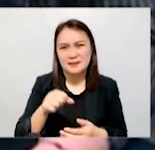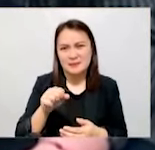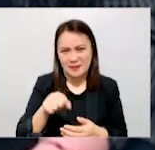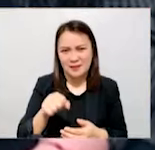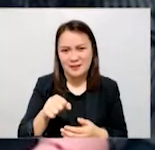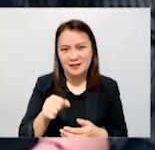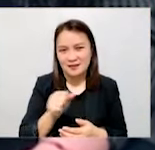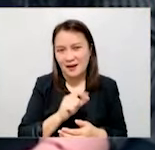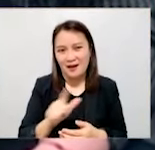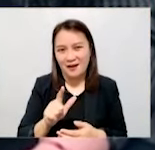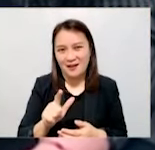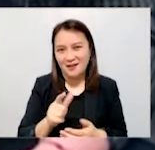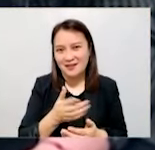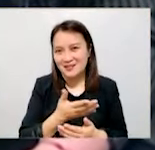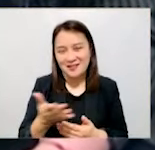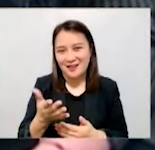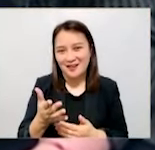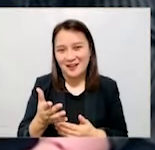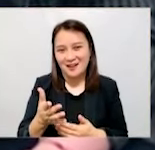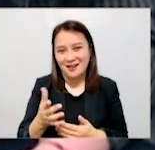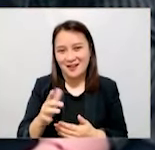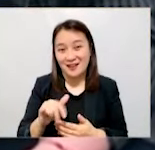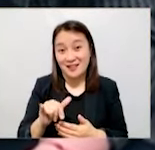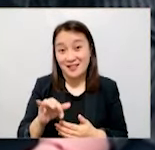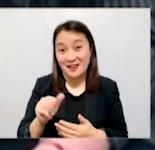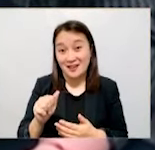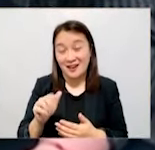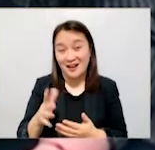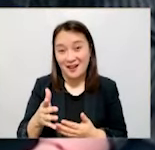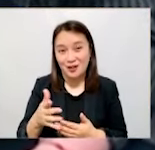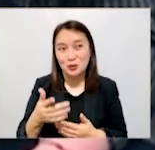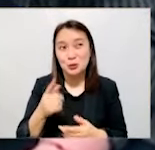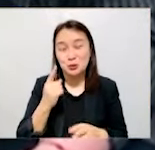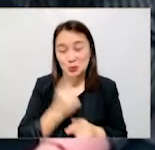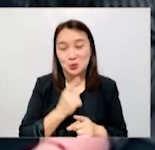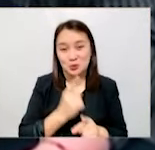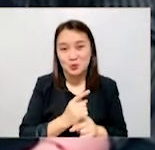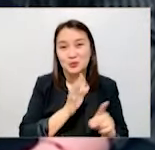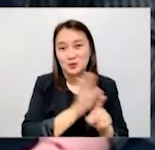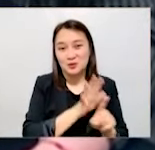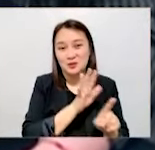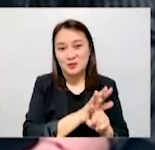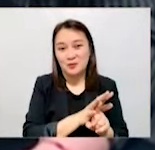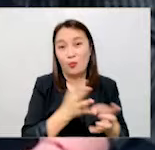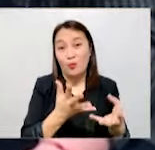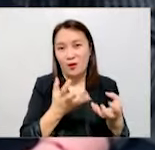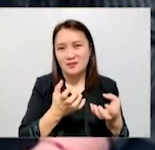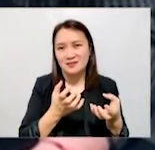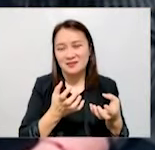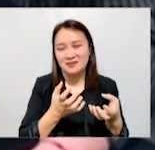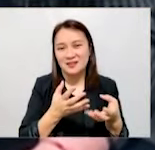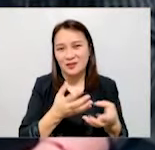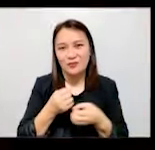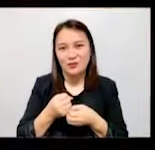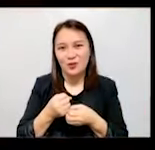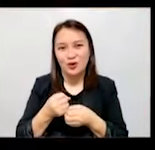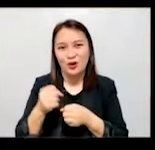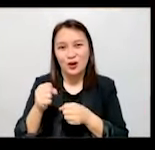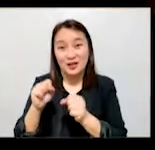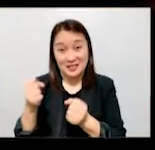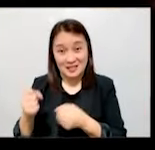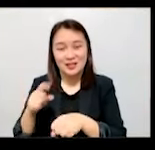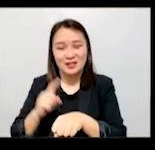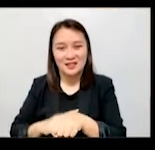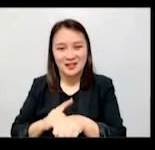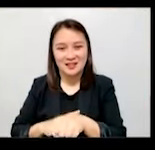So yeah, Leah's an icon, and we were so lucky to get her for season 2 because she's so busy. Showing